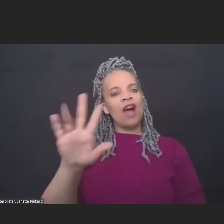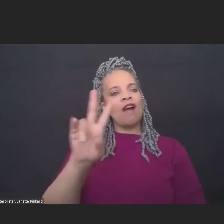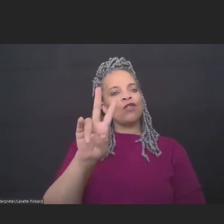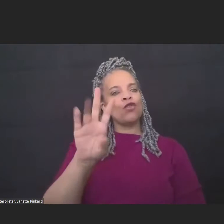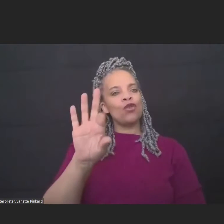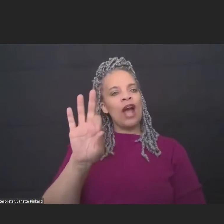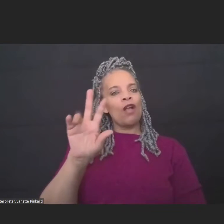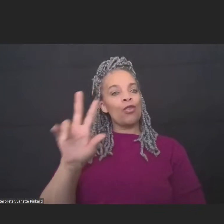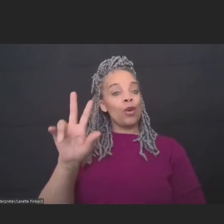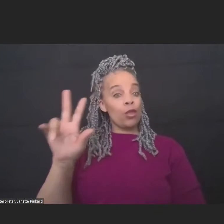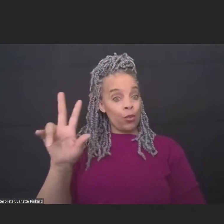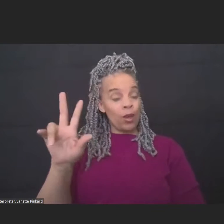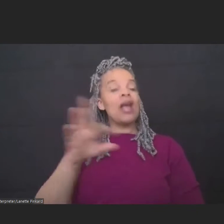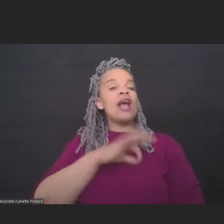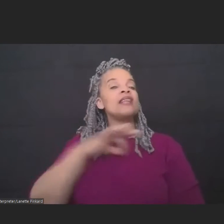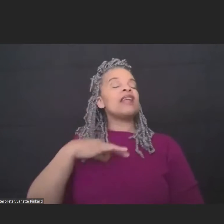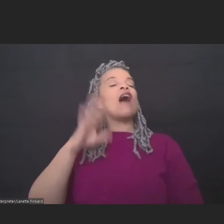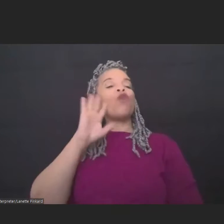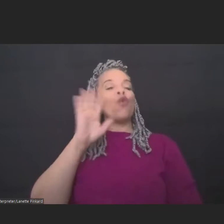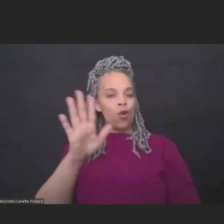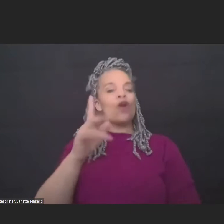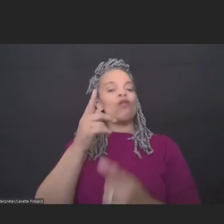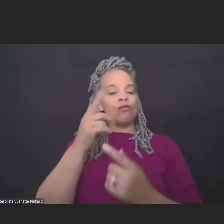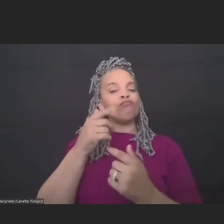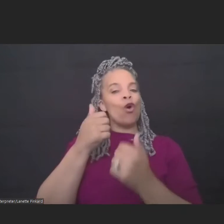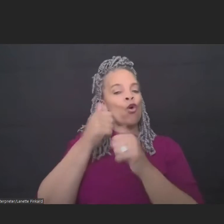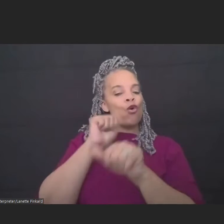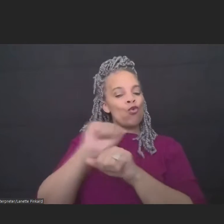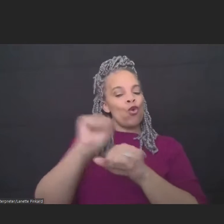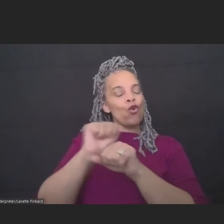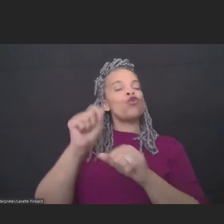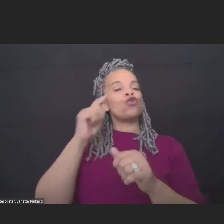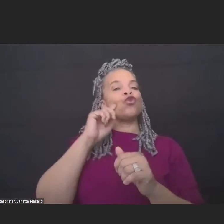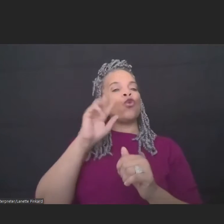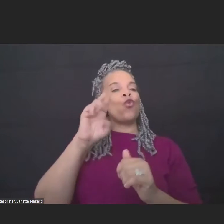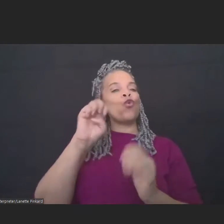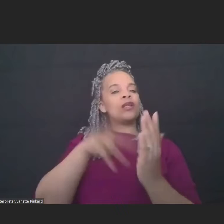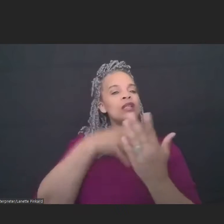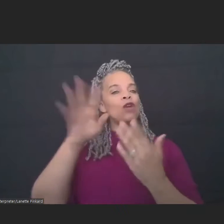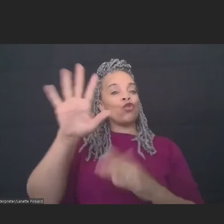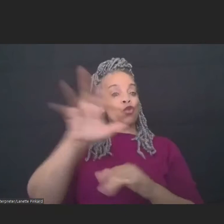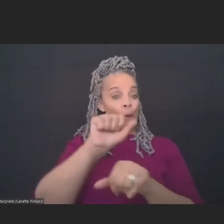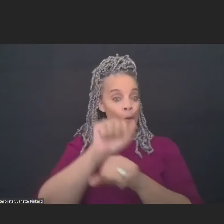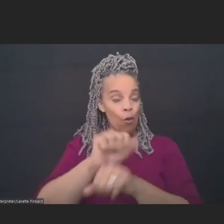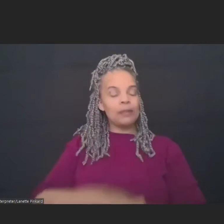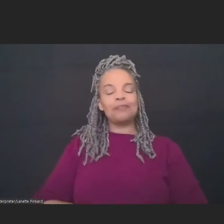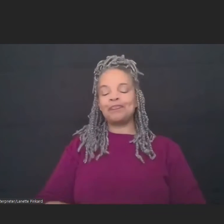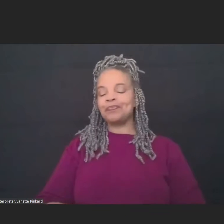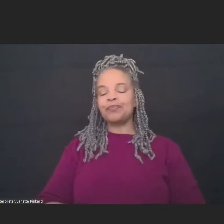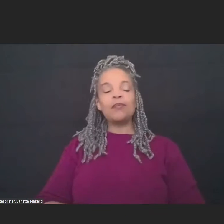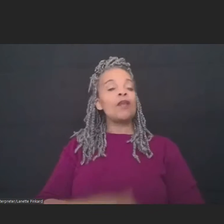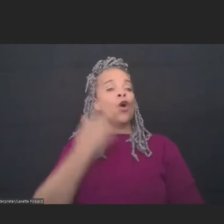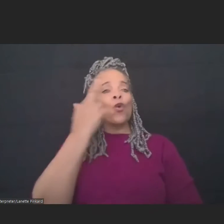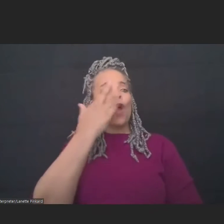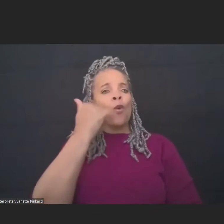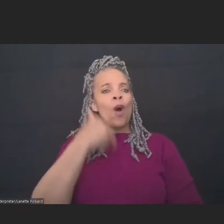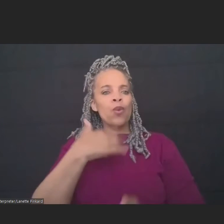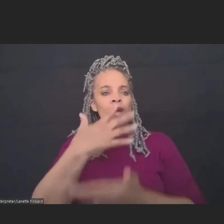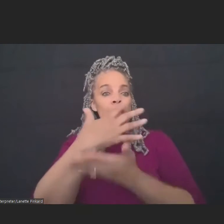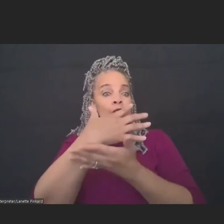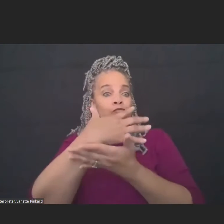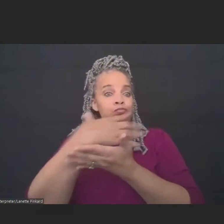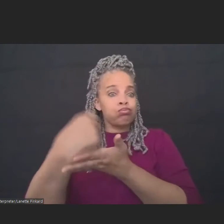775-2933 and staff will work to rebook your appointment. Part of the reason why we ran so low